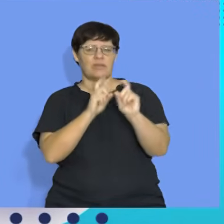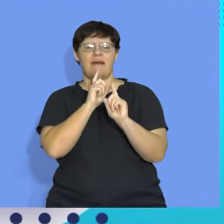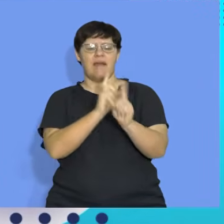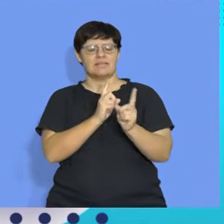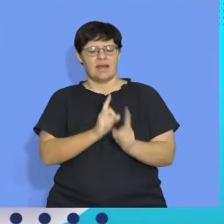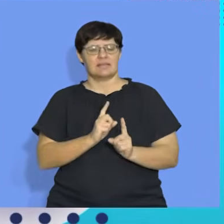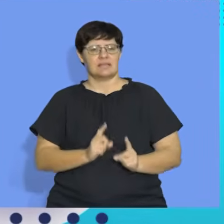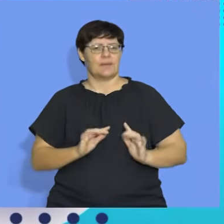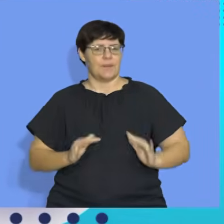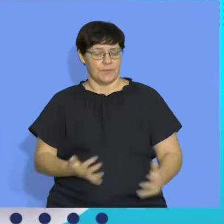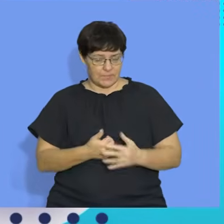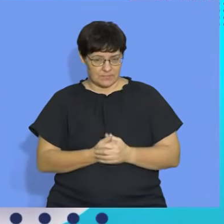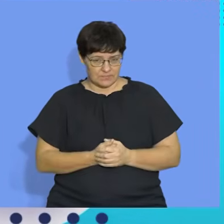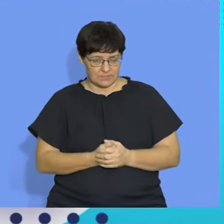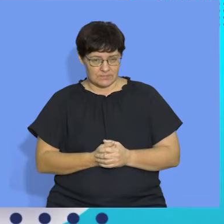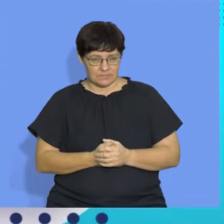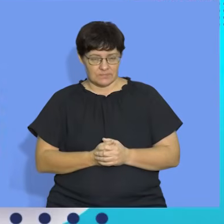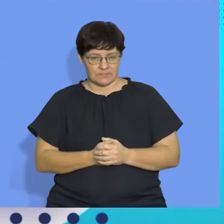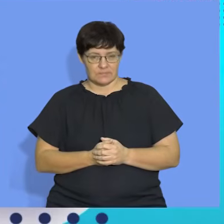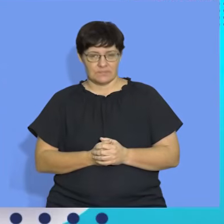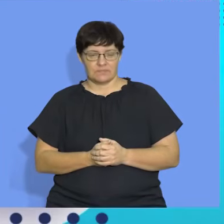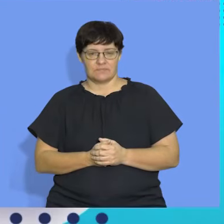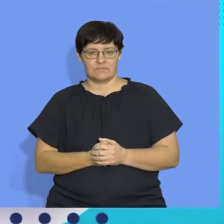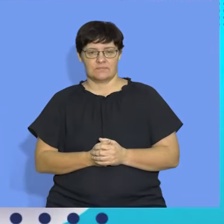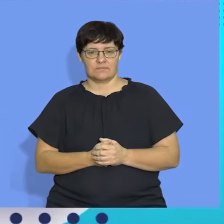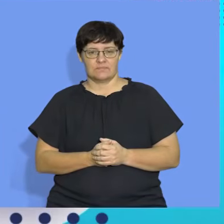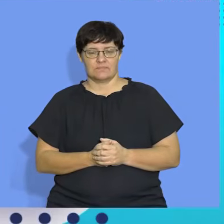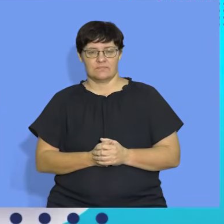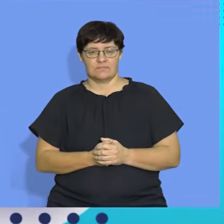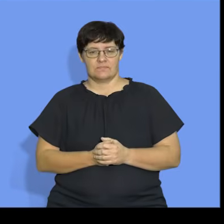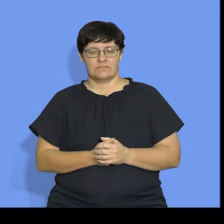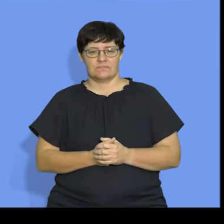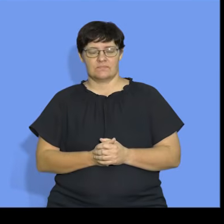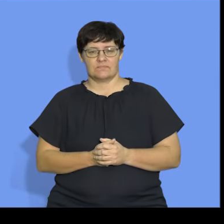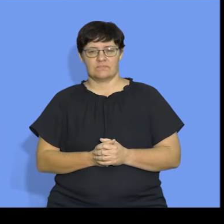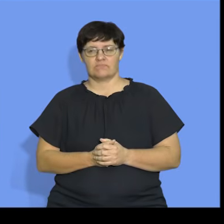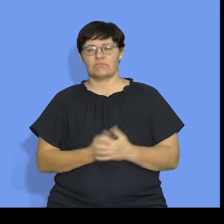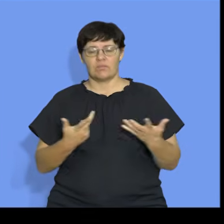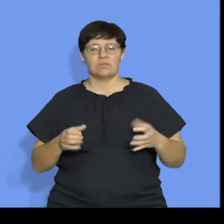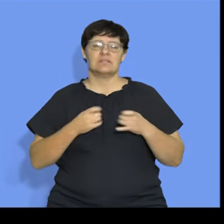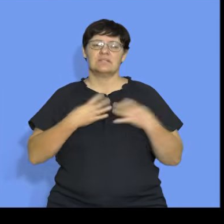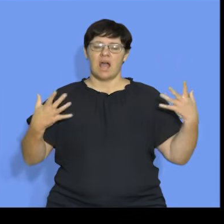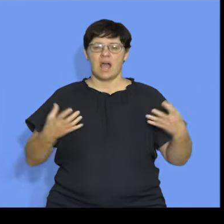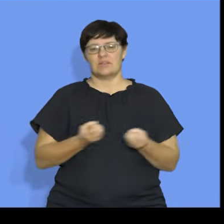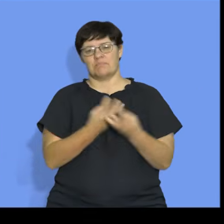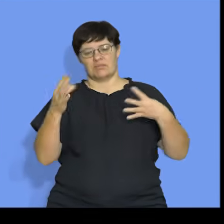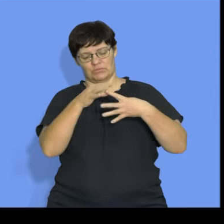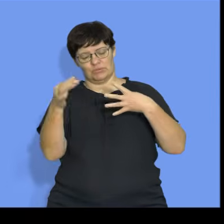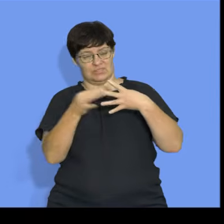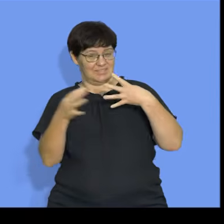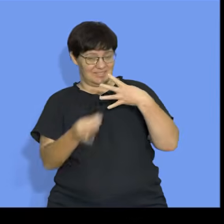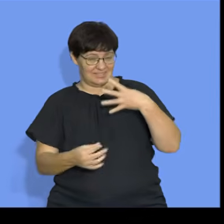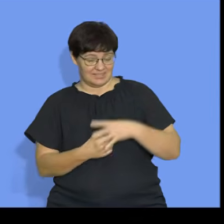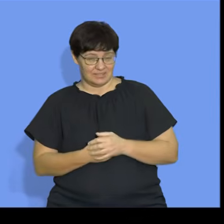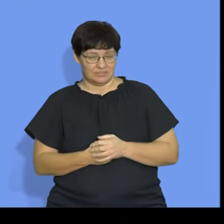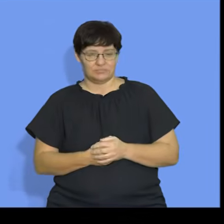that we can ask using these different concepts. Okay, you always like to start off with the multiple choice.